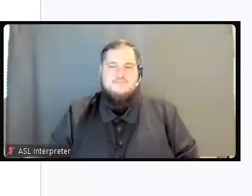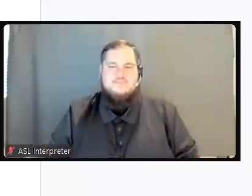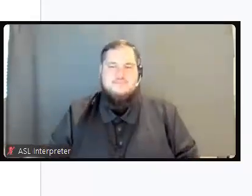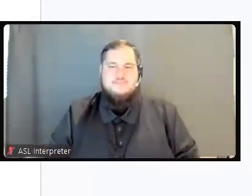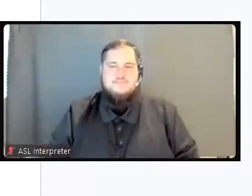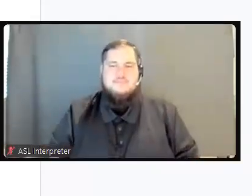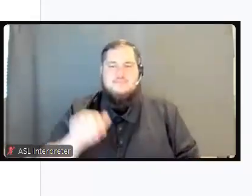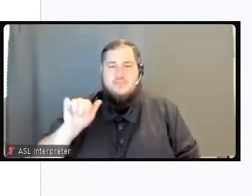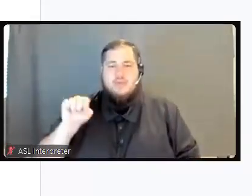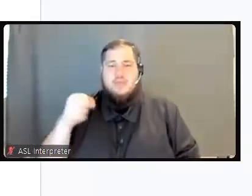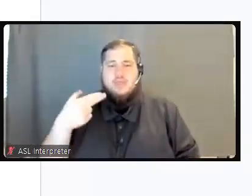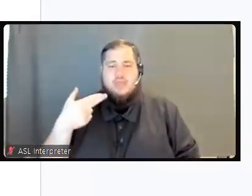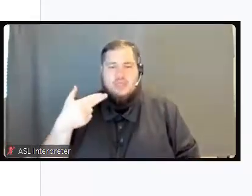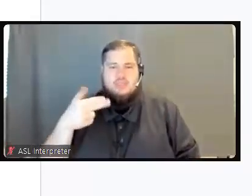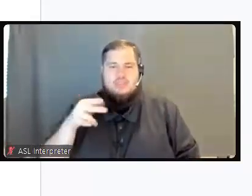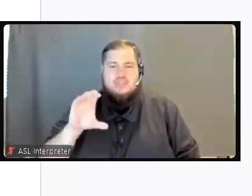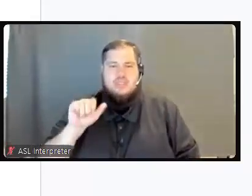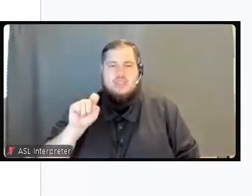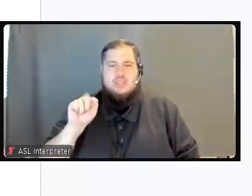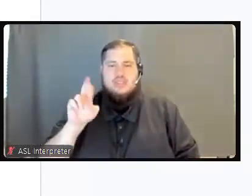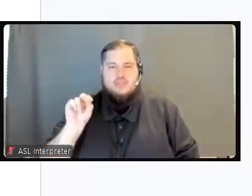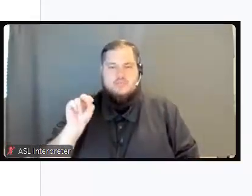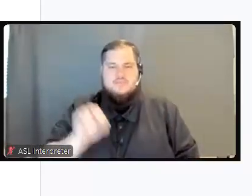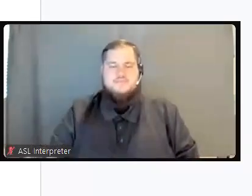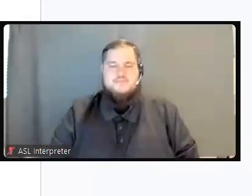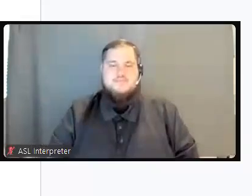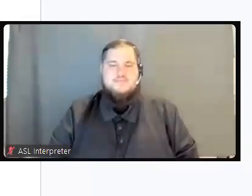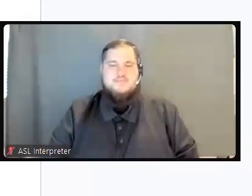Ash Castro.